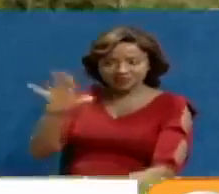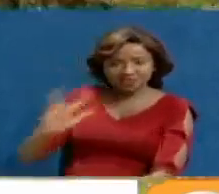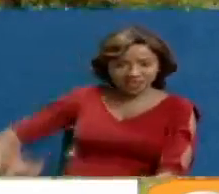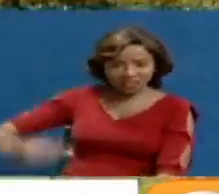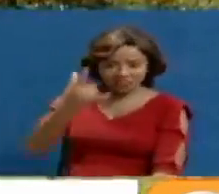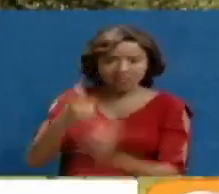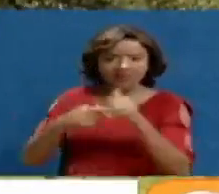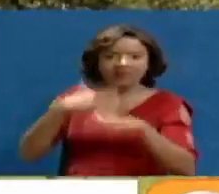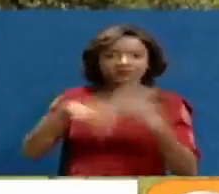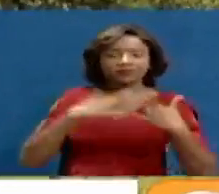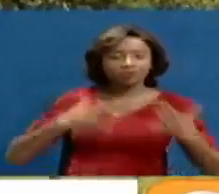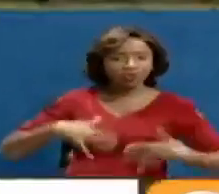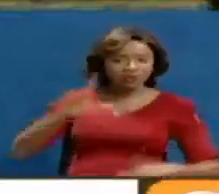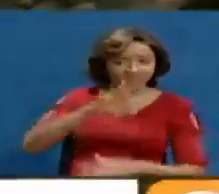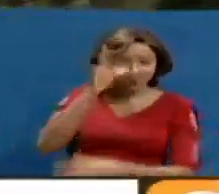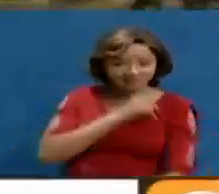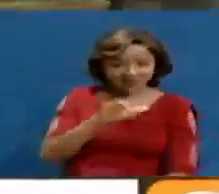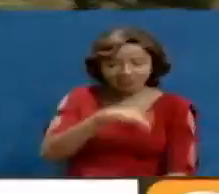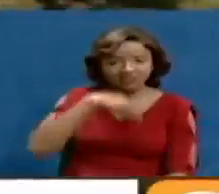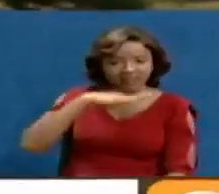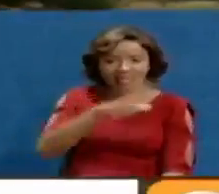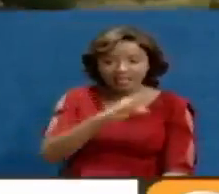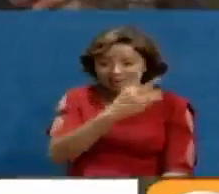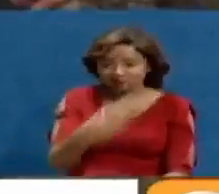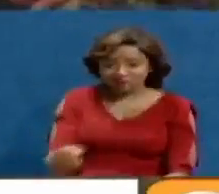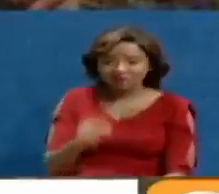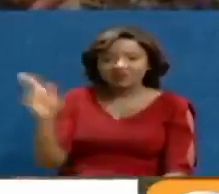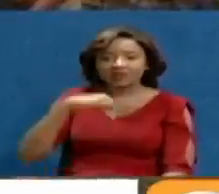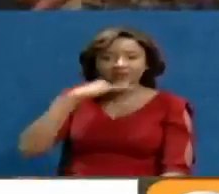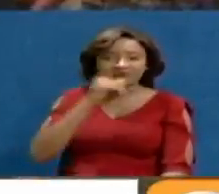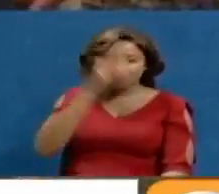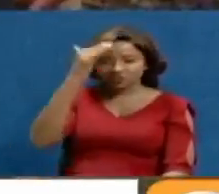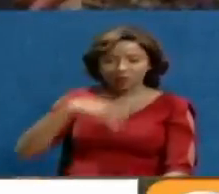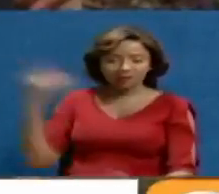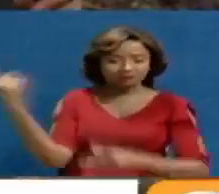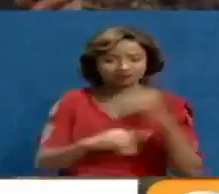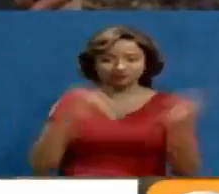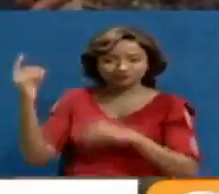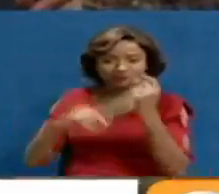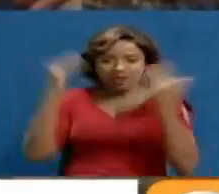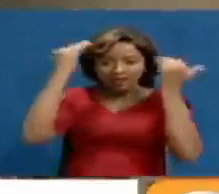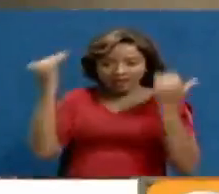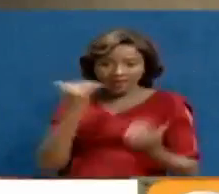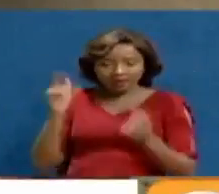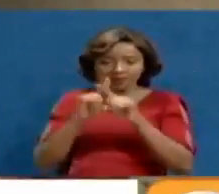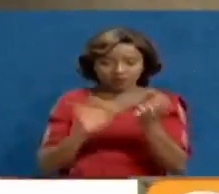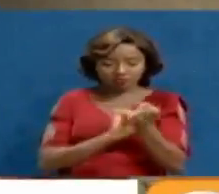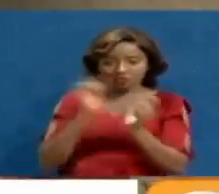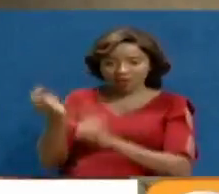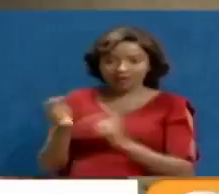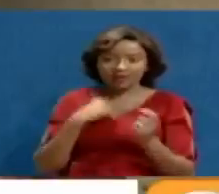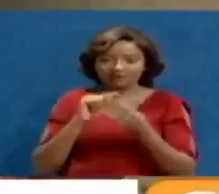Isili and later found dead in Gidurai area, revealed that he died from a blunt trauma to his head and